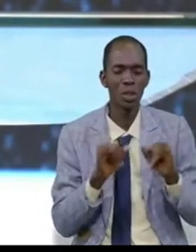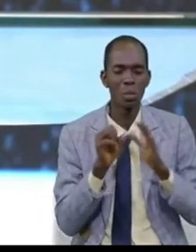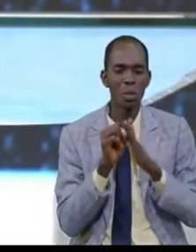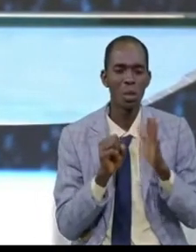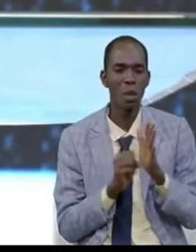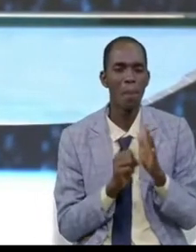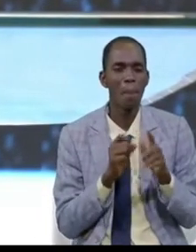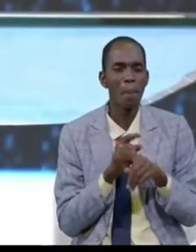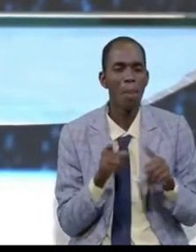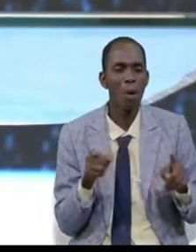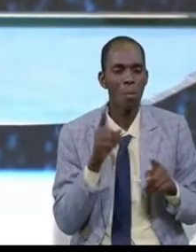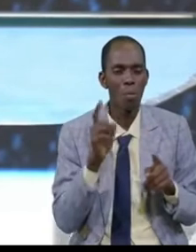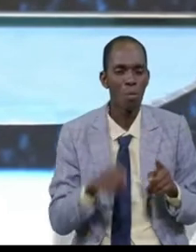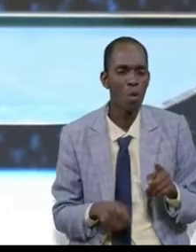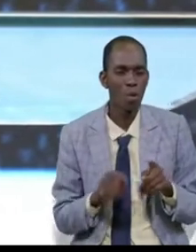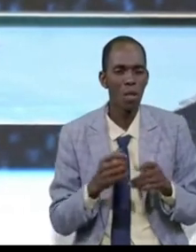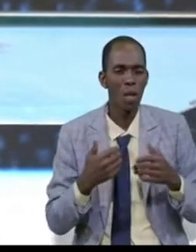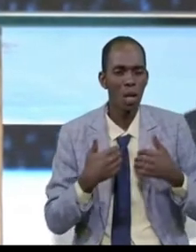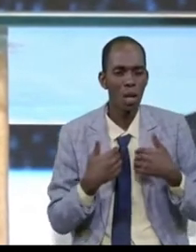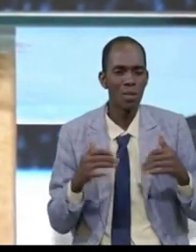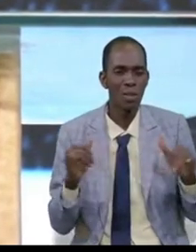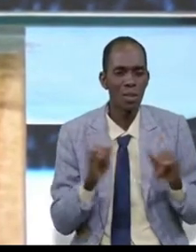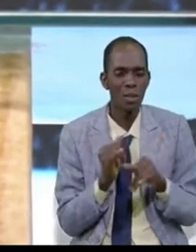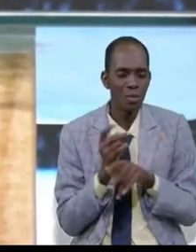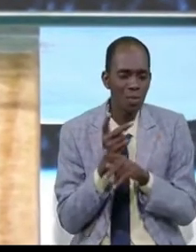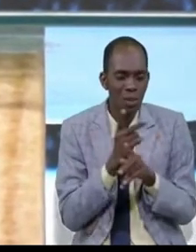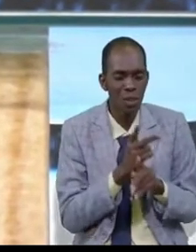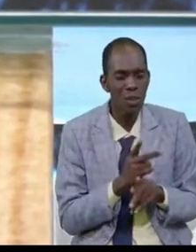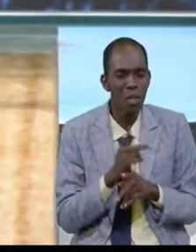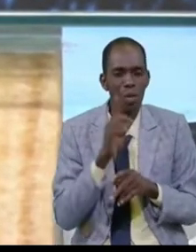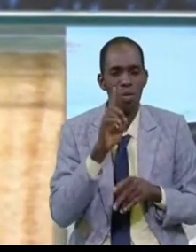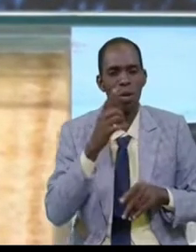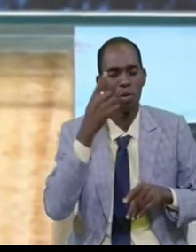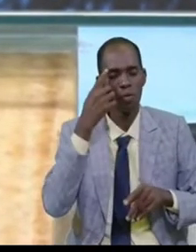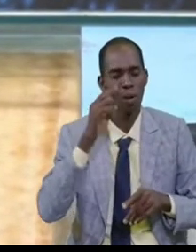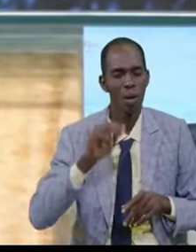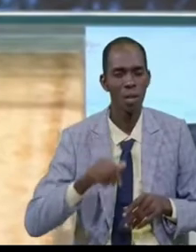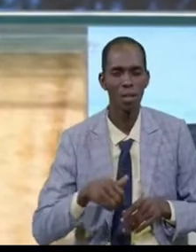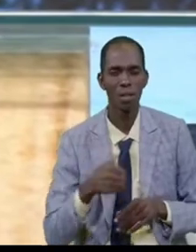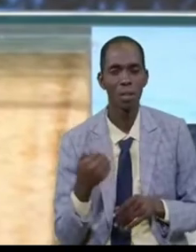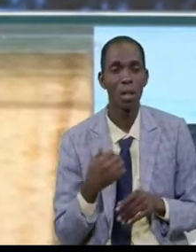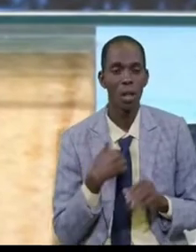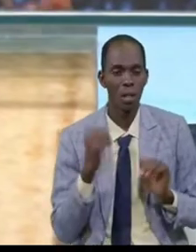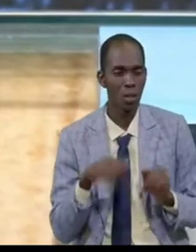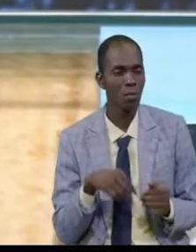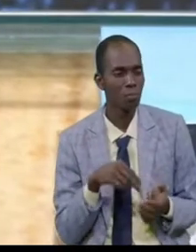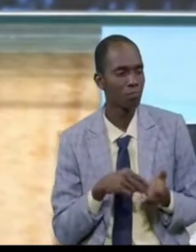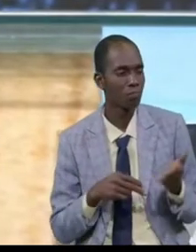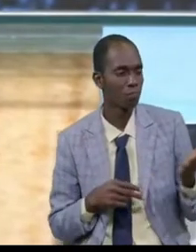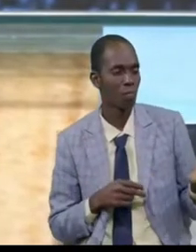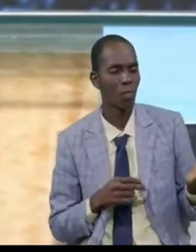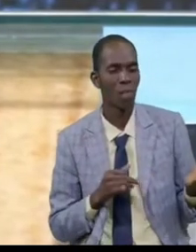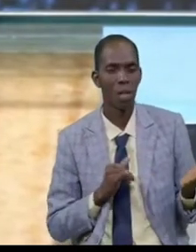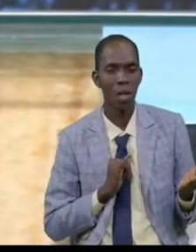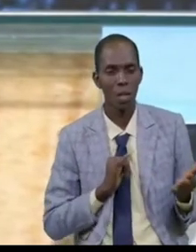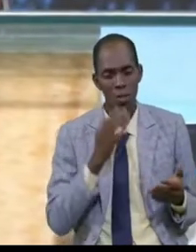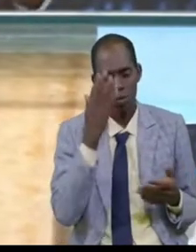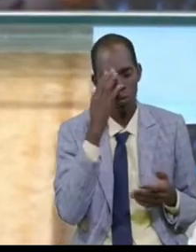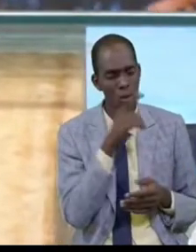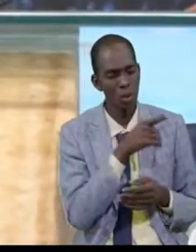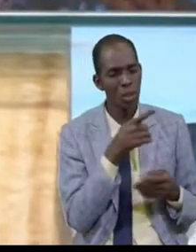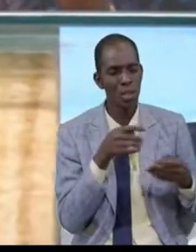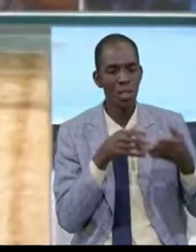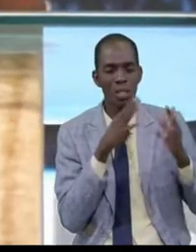same care one for another. I cannot stay in that district. The leader there is not from our